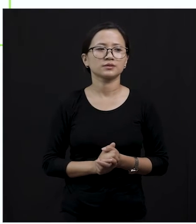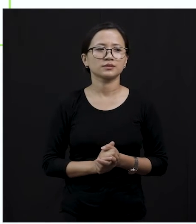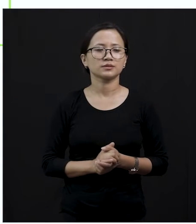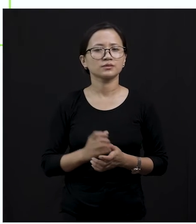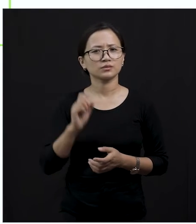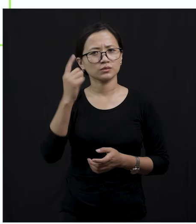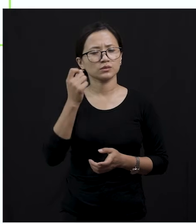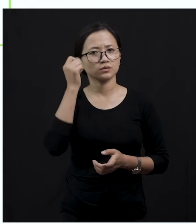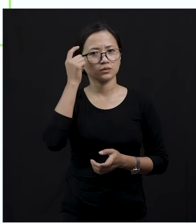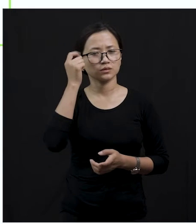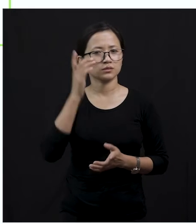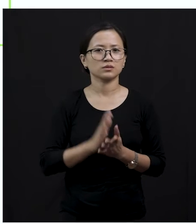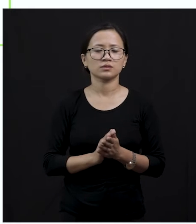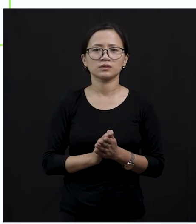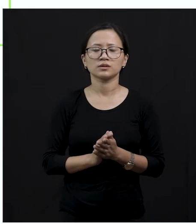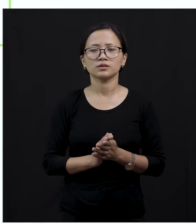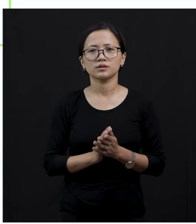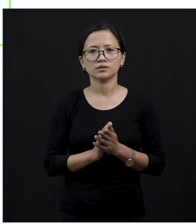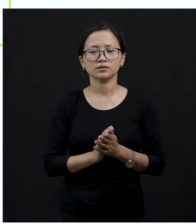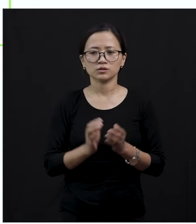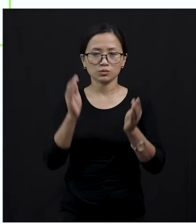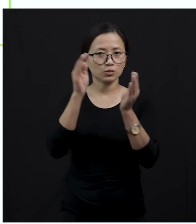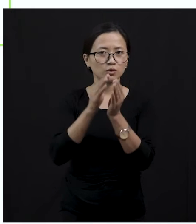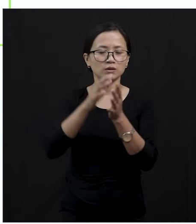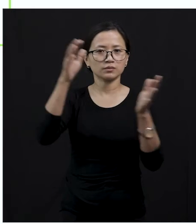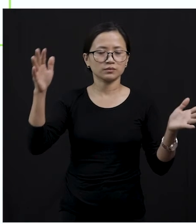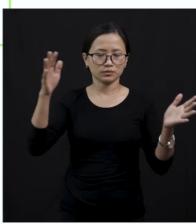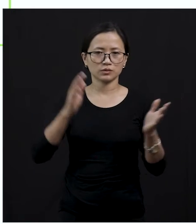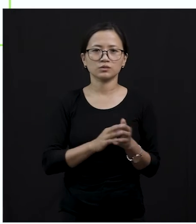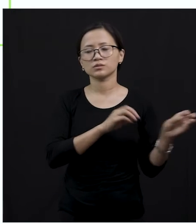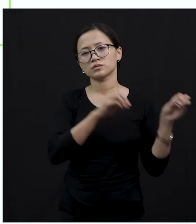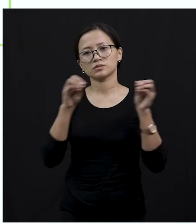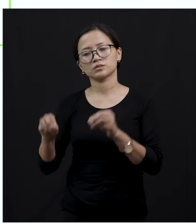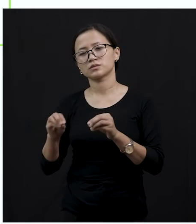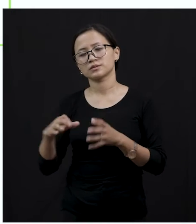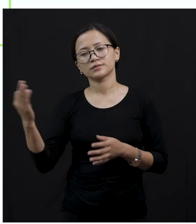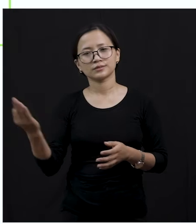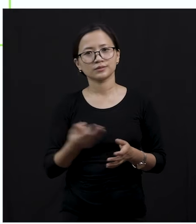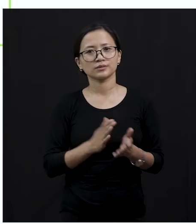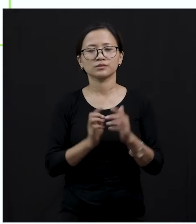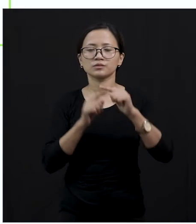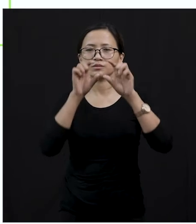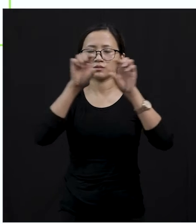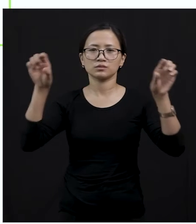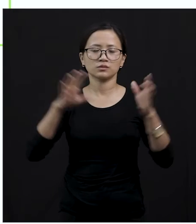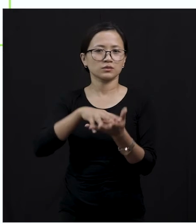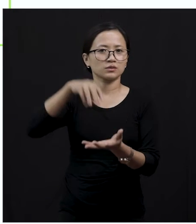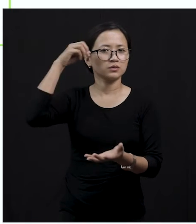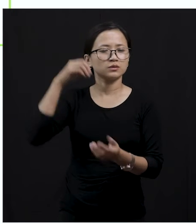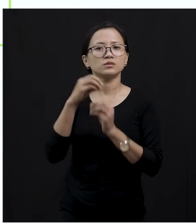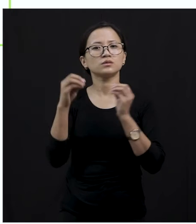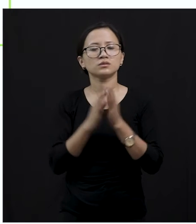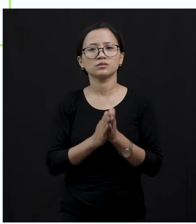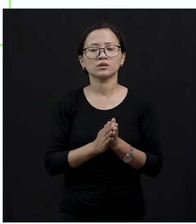once we understand the concept of smaller and bigger, we will move on to a new topic where we will learn